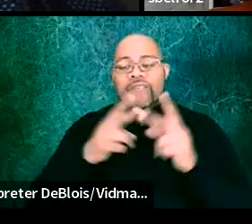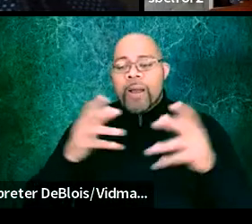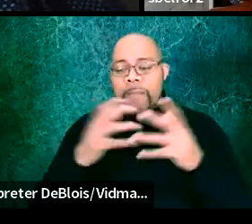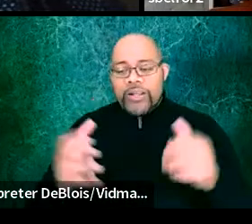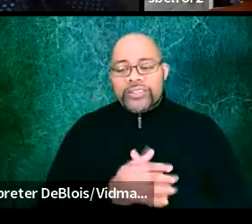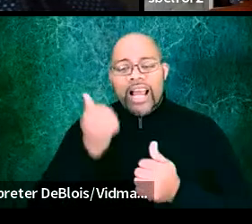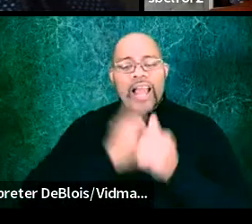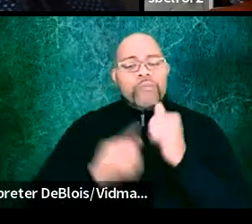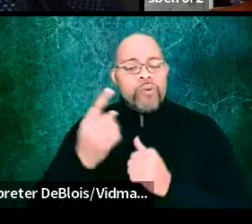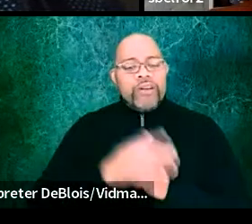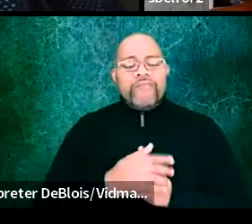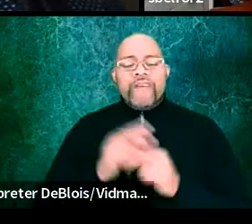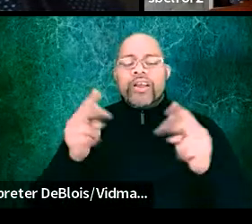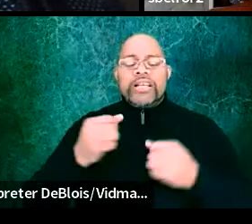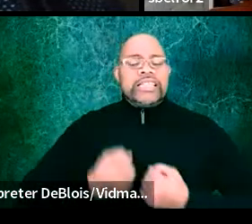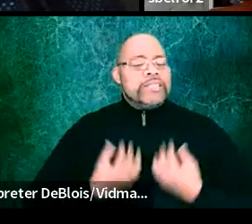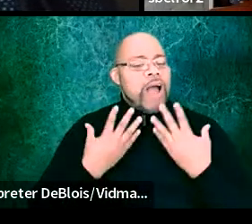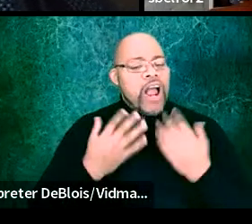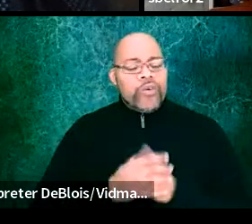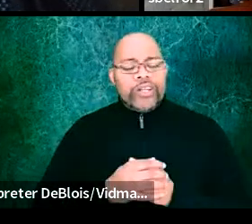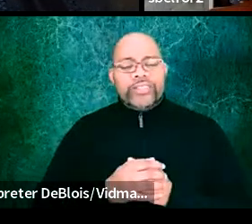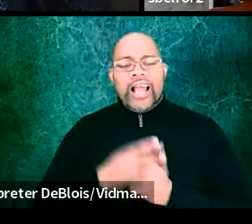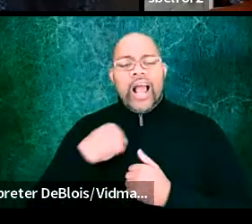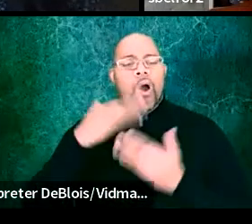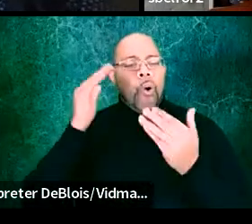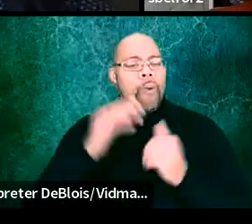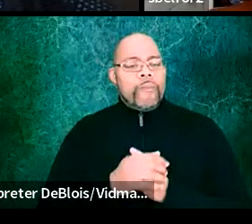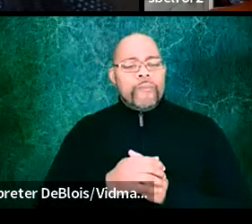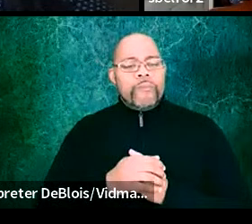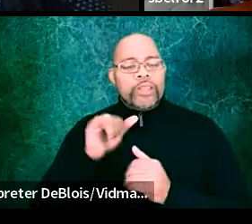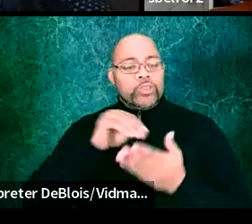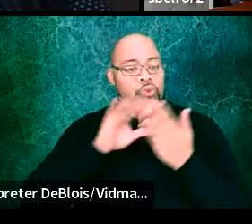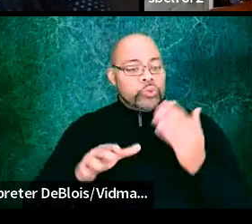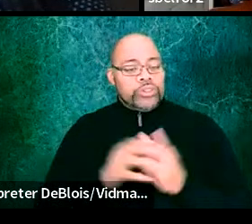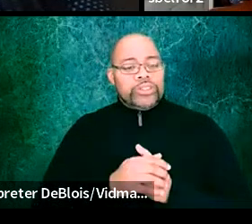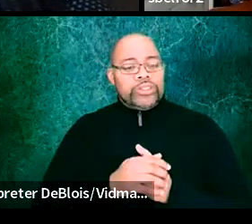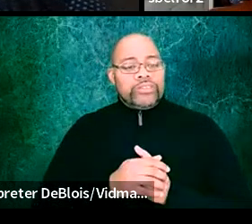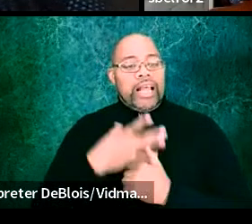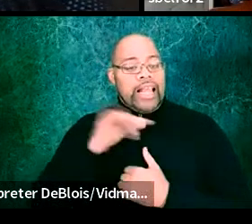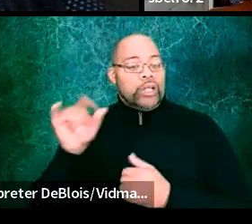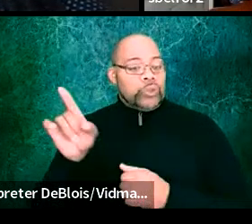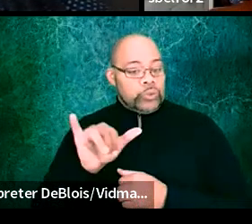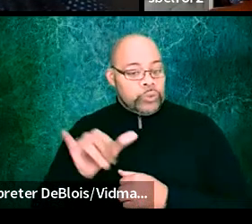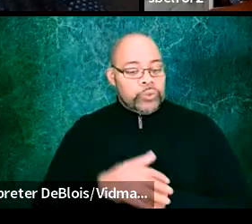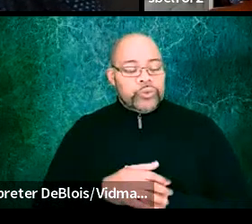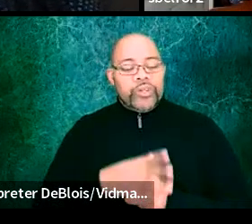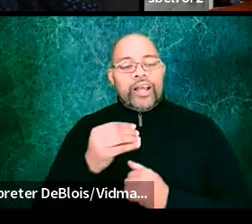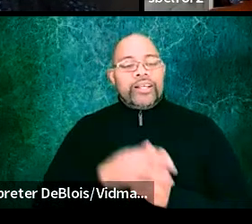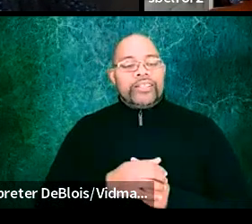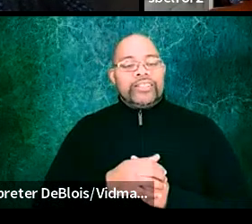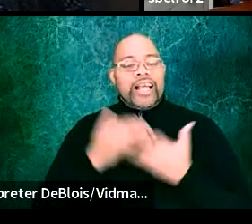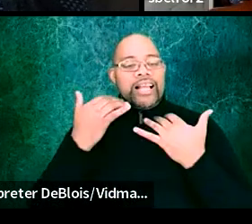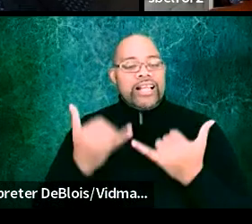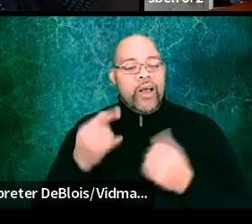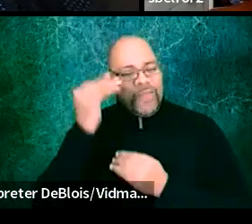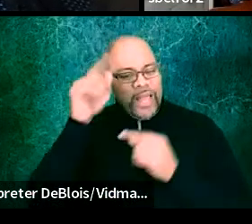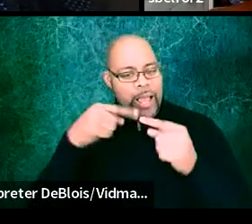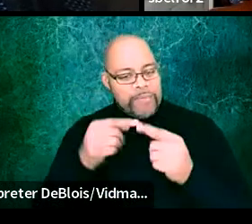much, everybody. Very inspiring. And I hope the students liked it as well and are now thinking